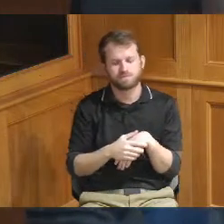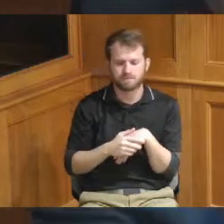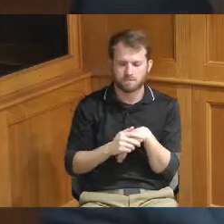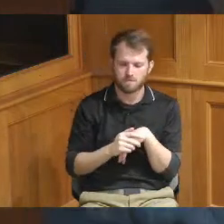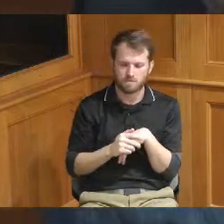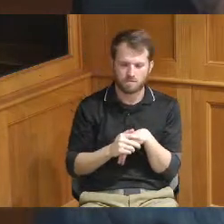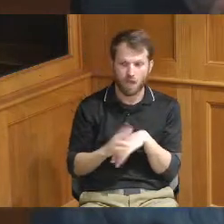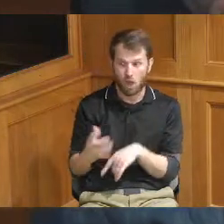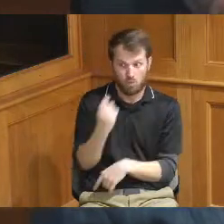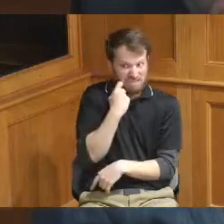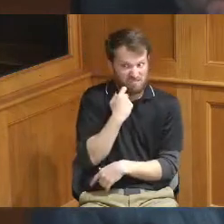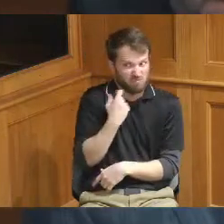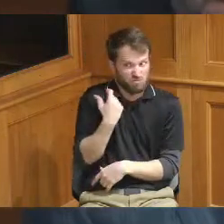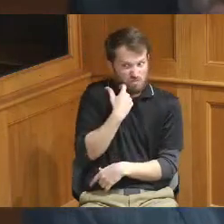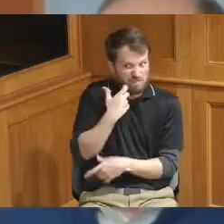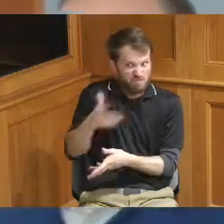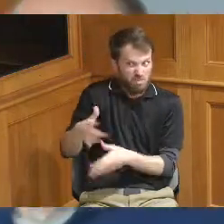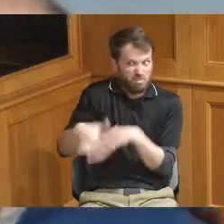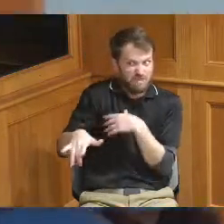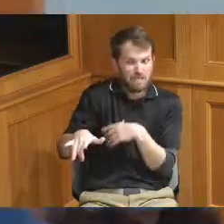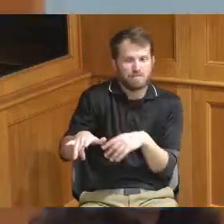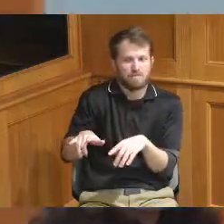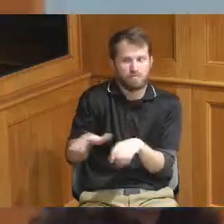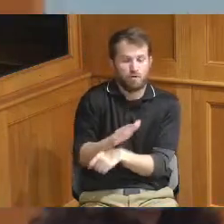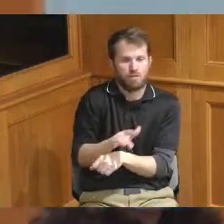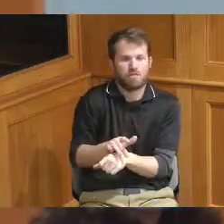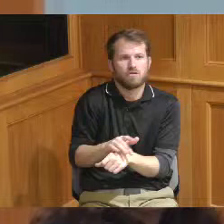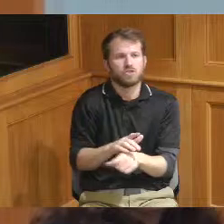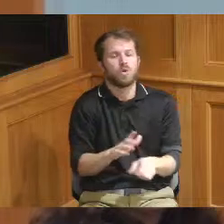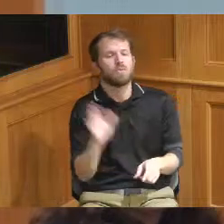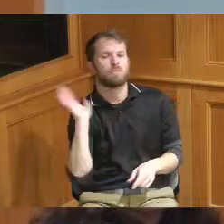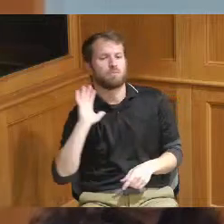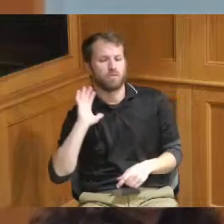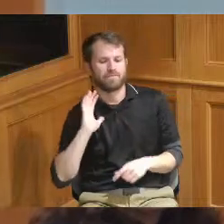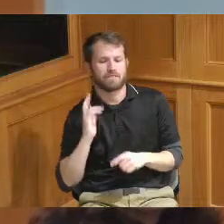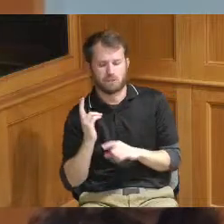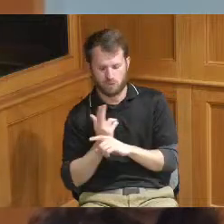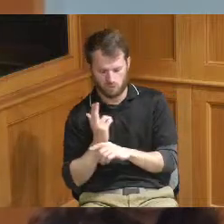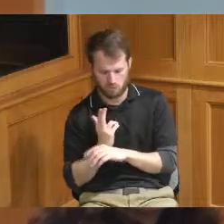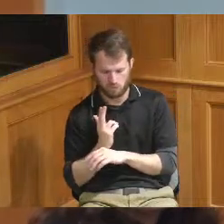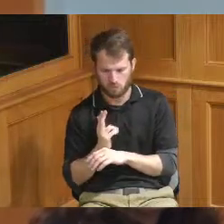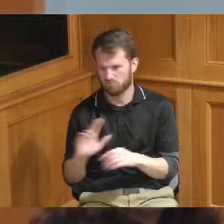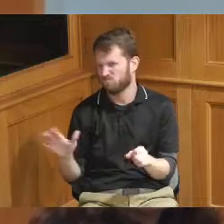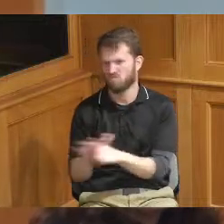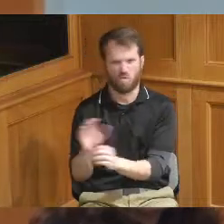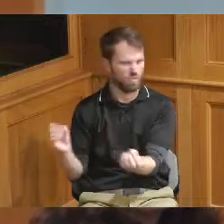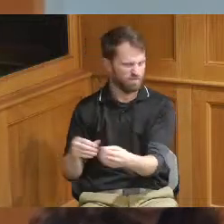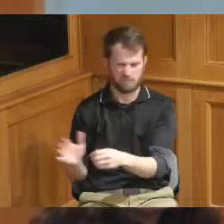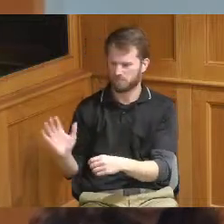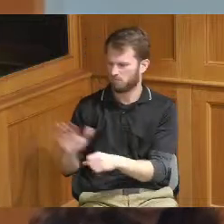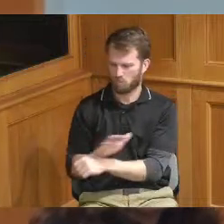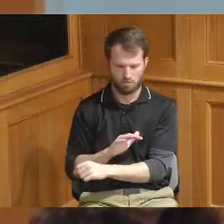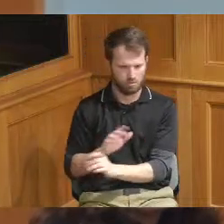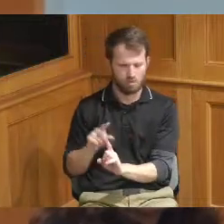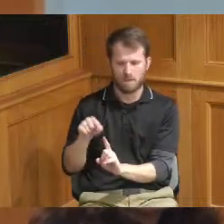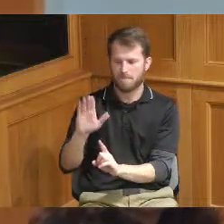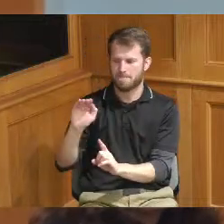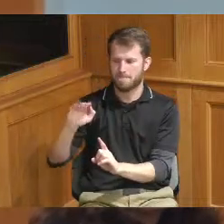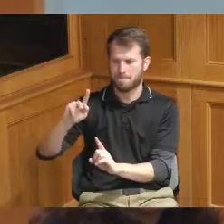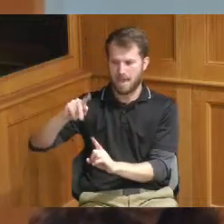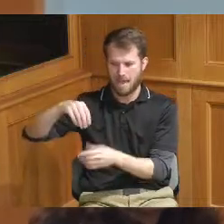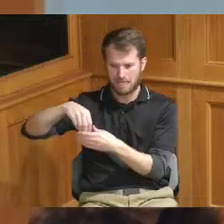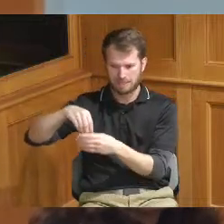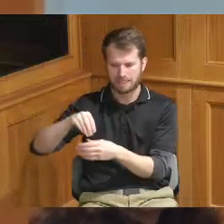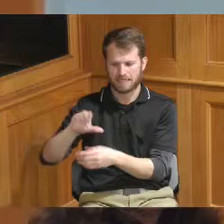It just recently became vacant, but go ahead, completely vacant. The previous use was all office, and there was a bank in there.